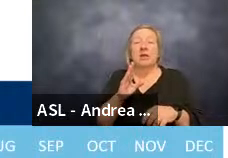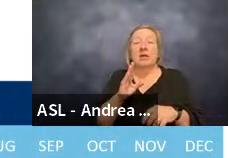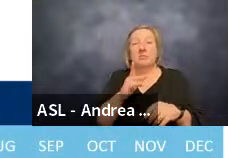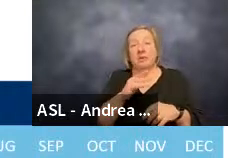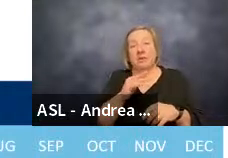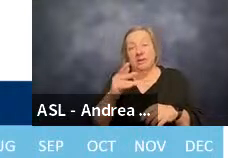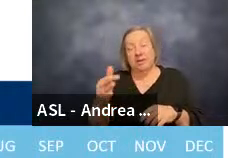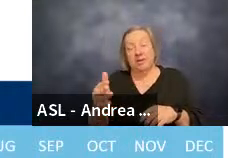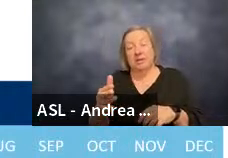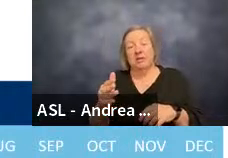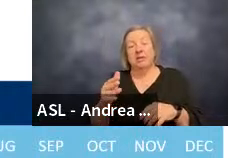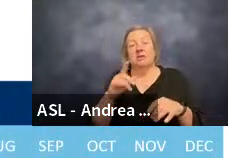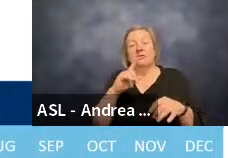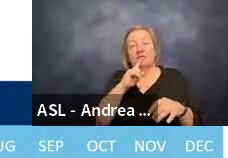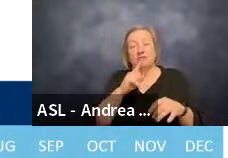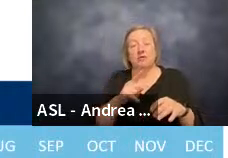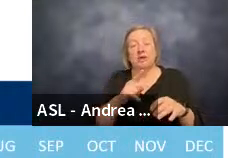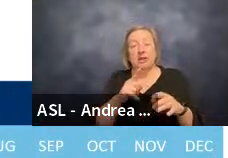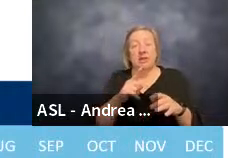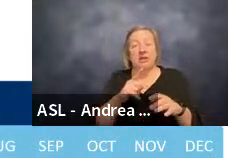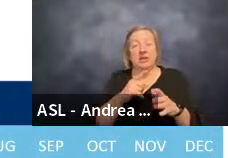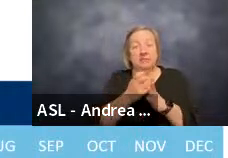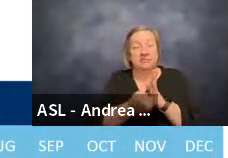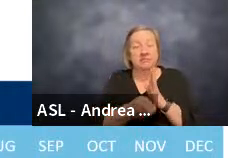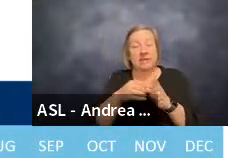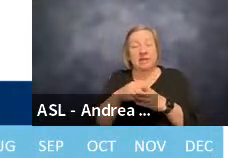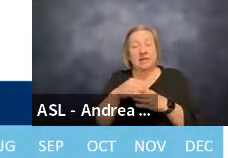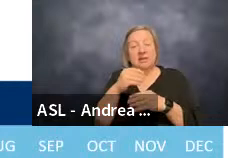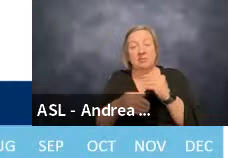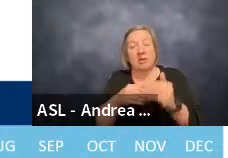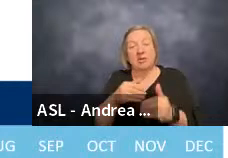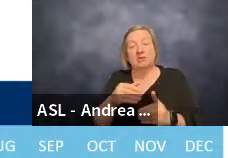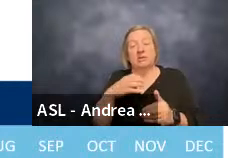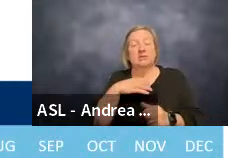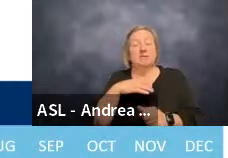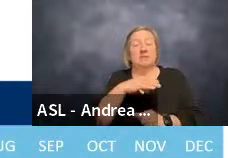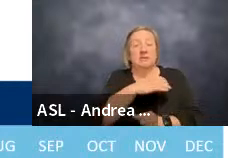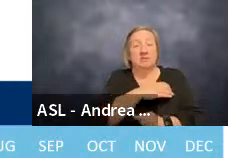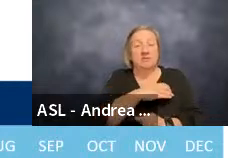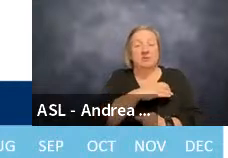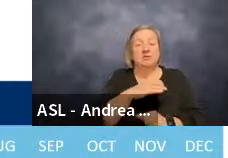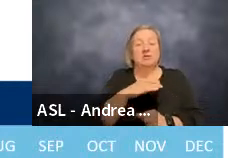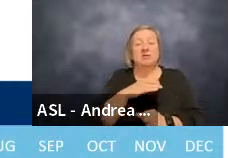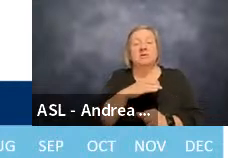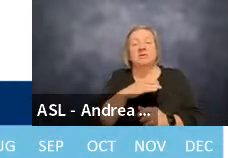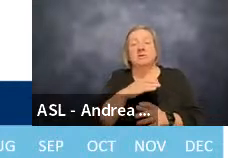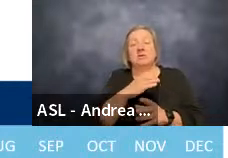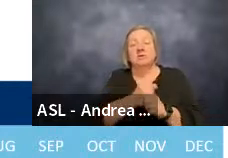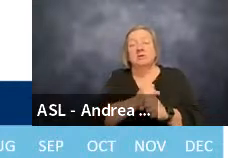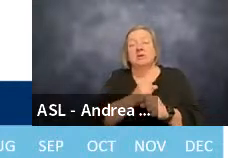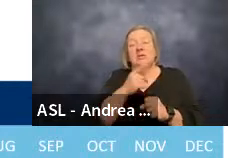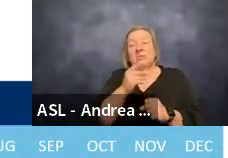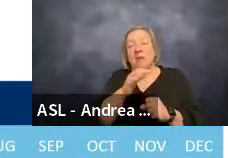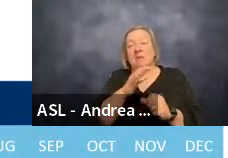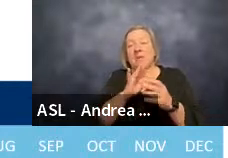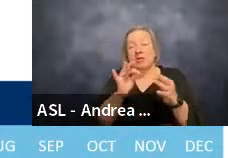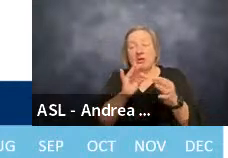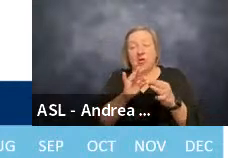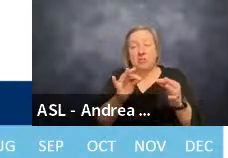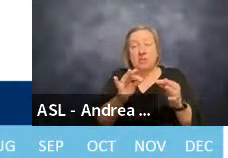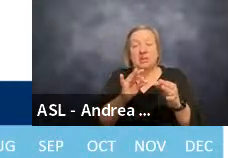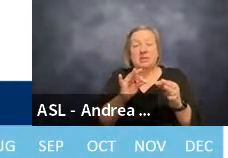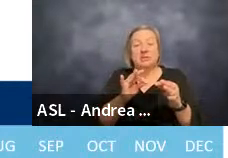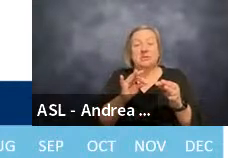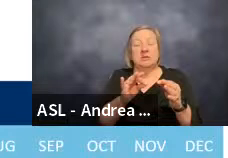of really getting into the process of the commission taking that public comment into